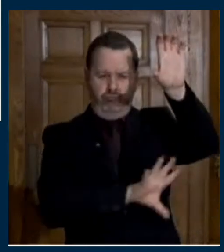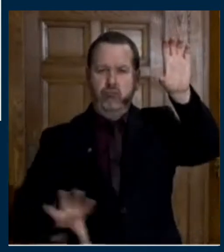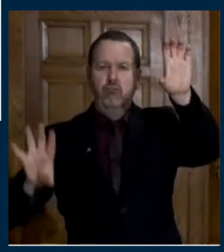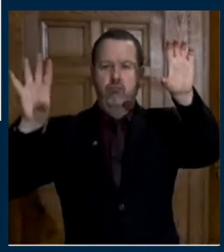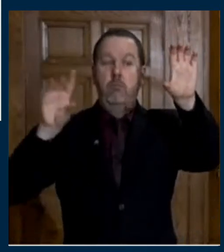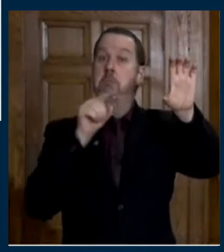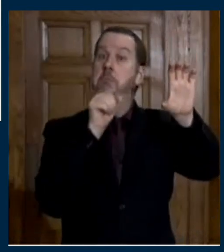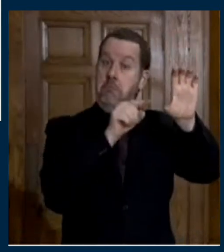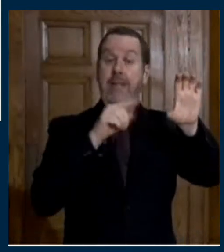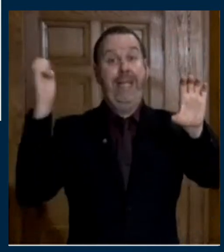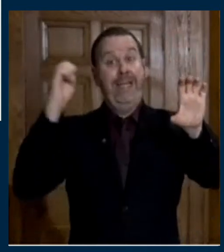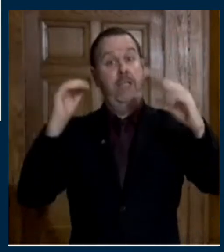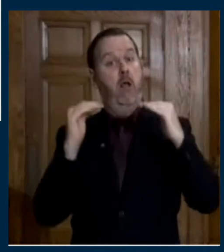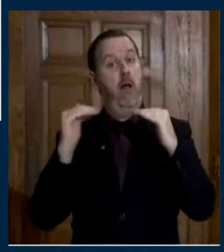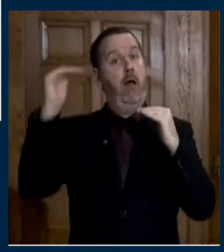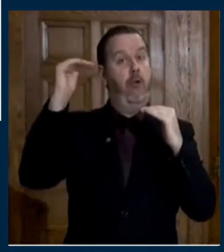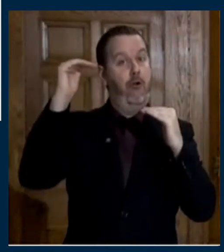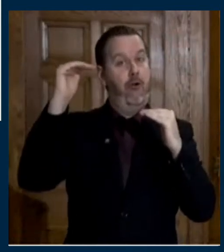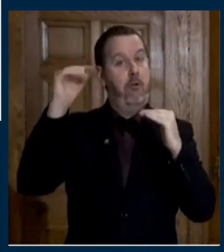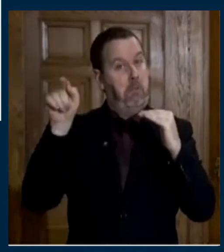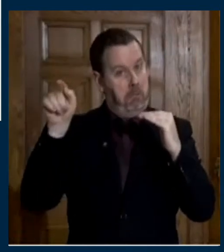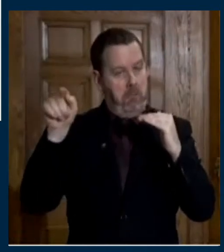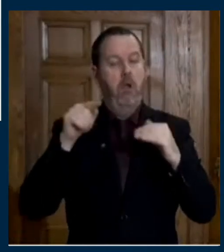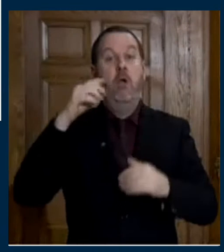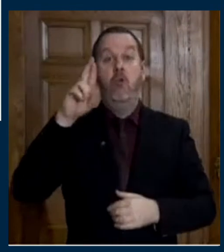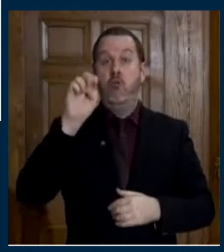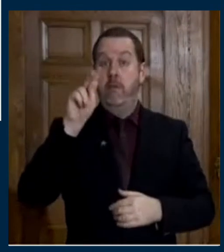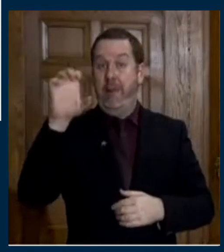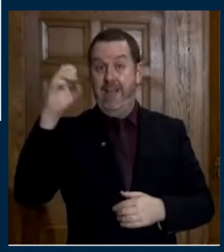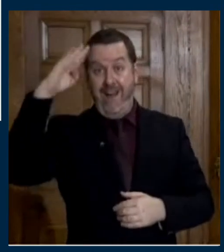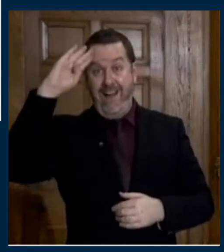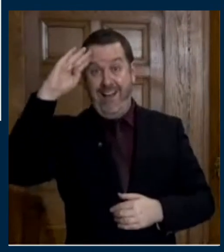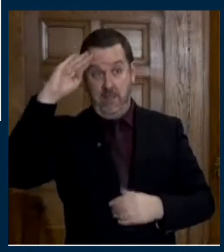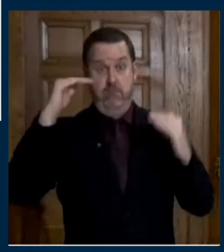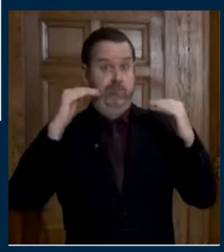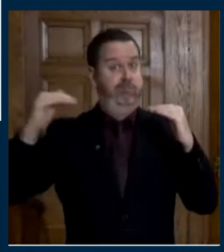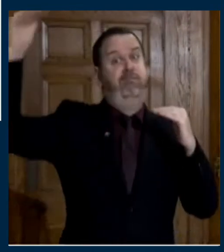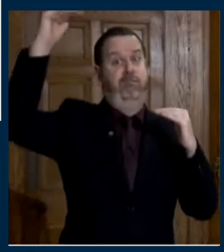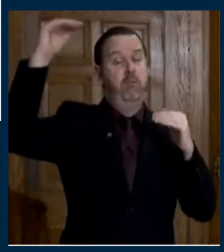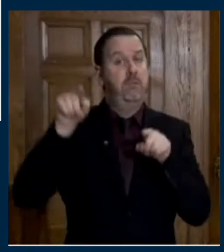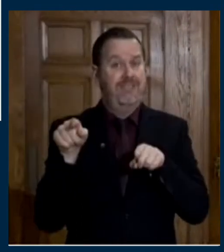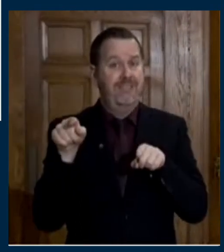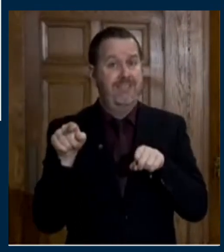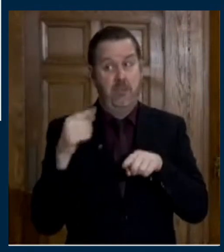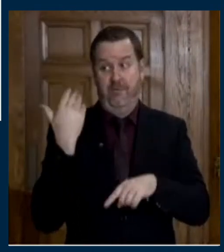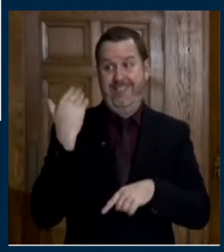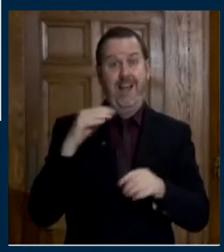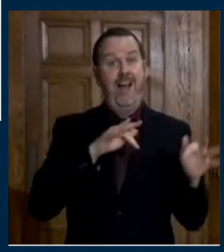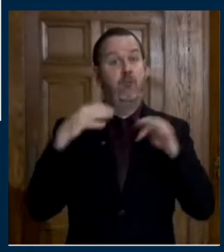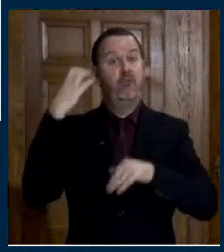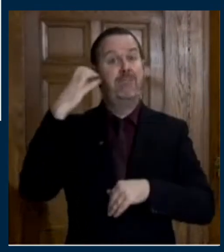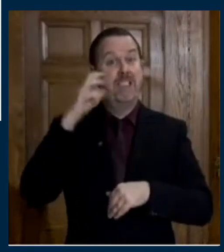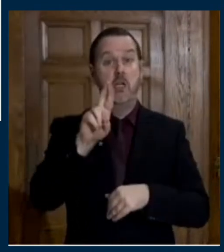than in England, significantly lower than in the Republic of Ireland, where there's been a marked rise in the post-Christmas